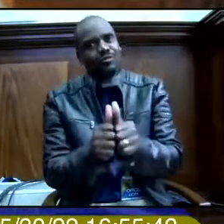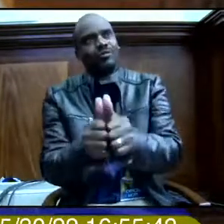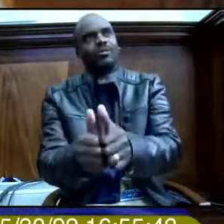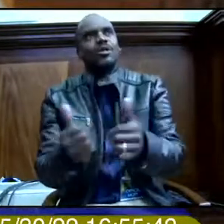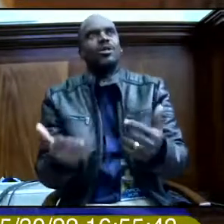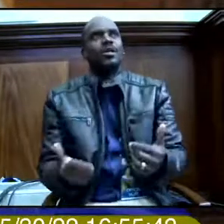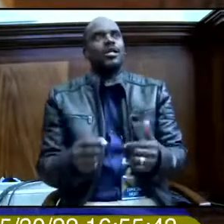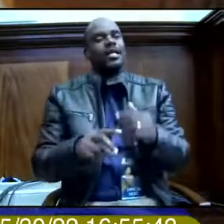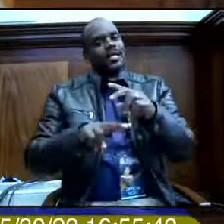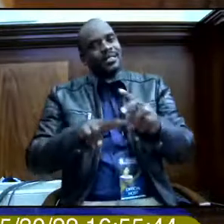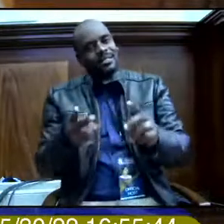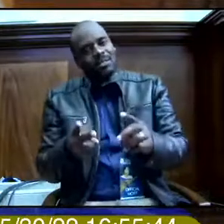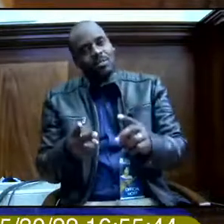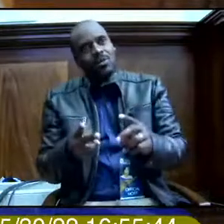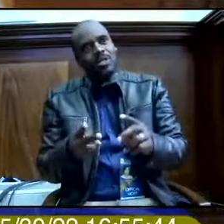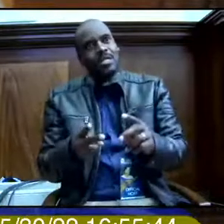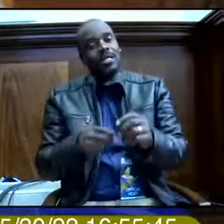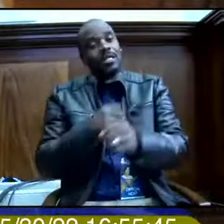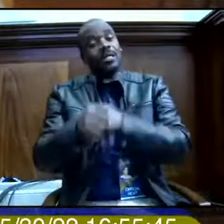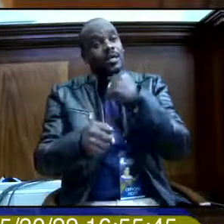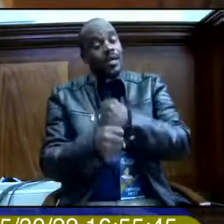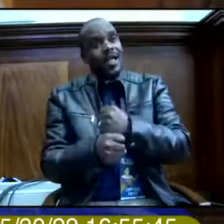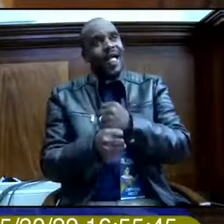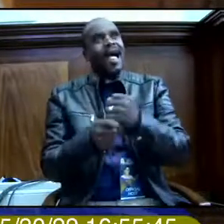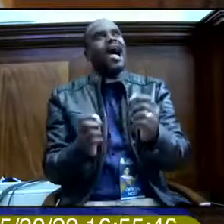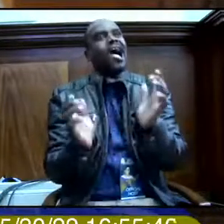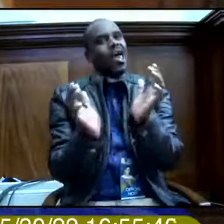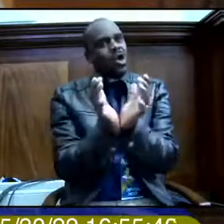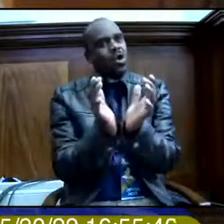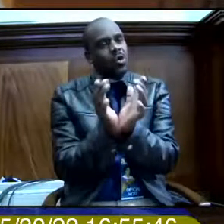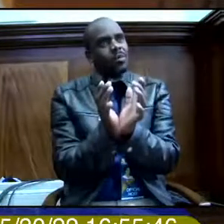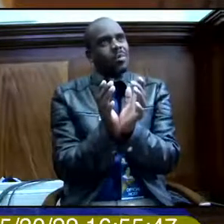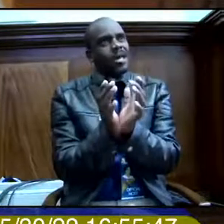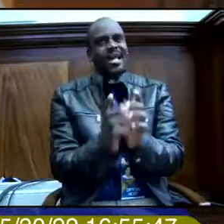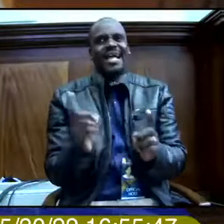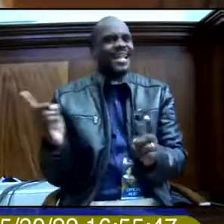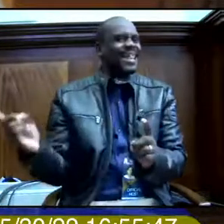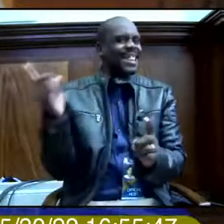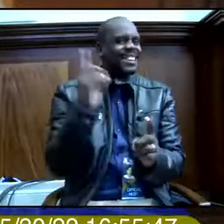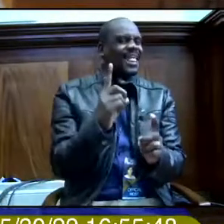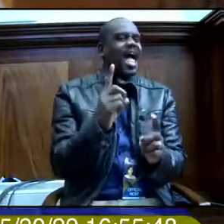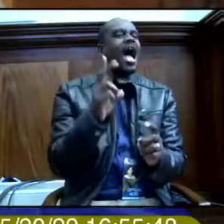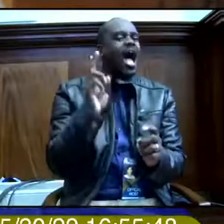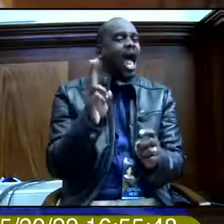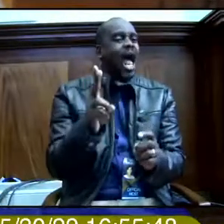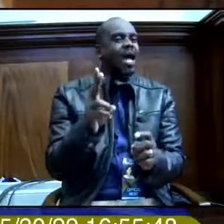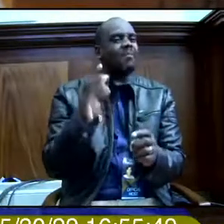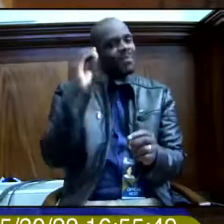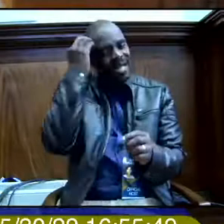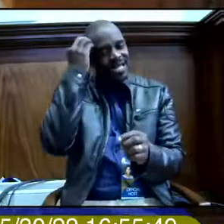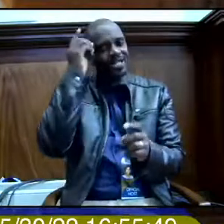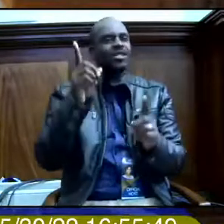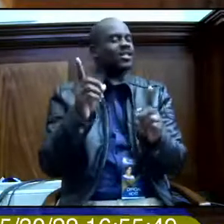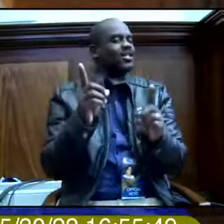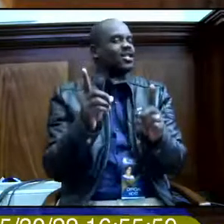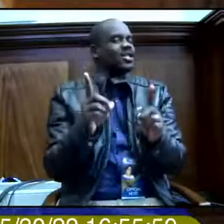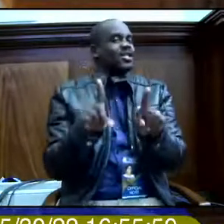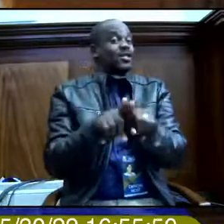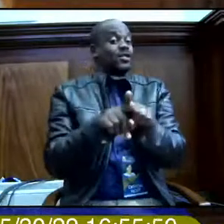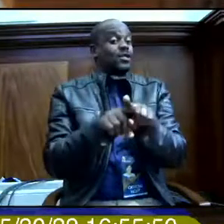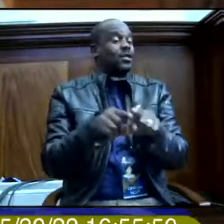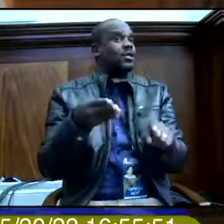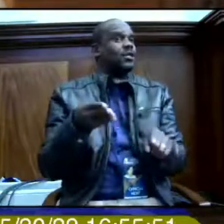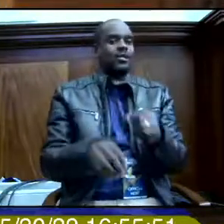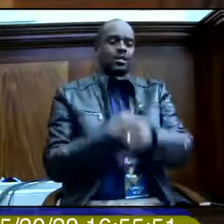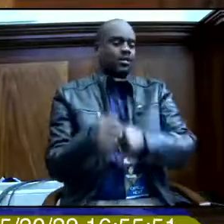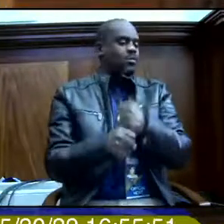year when we meet we don't come again and lament and and and and and do all those